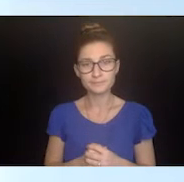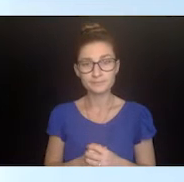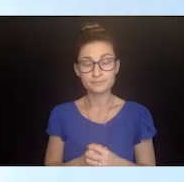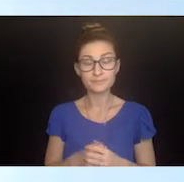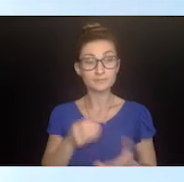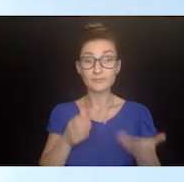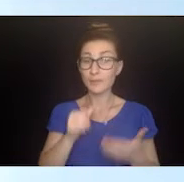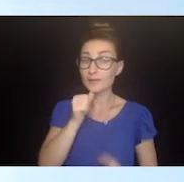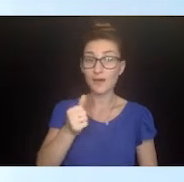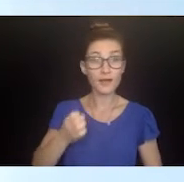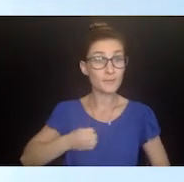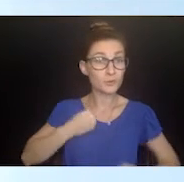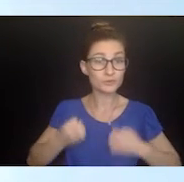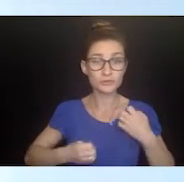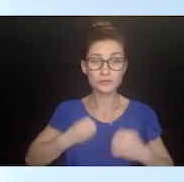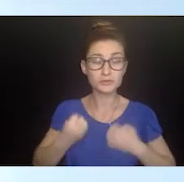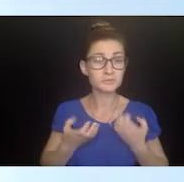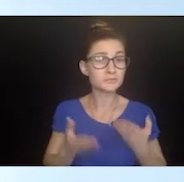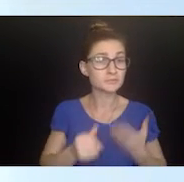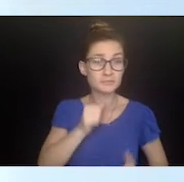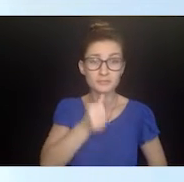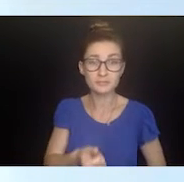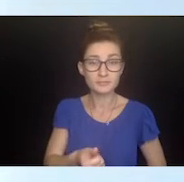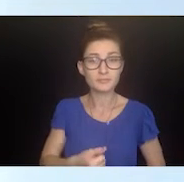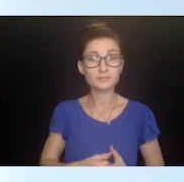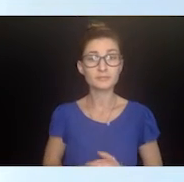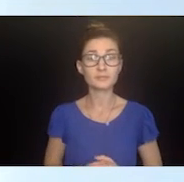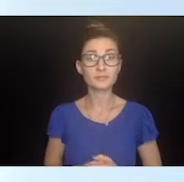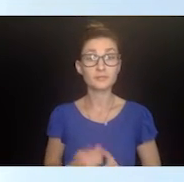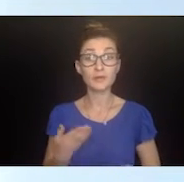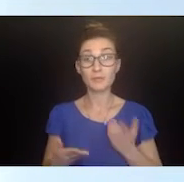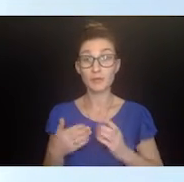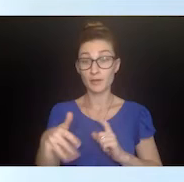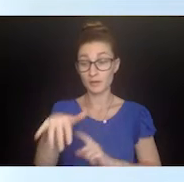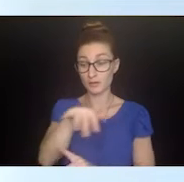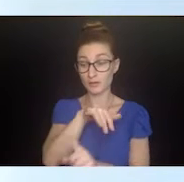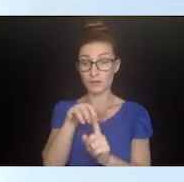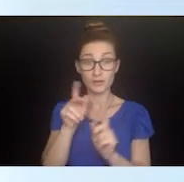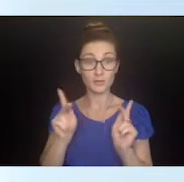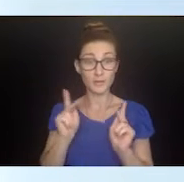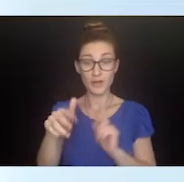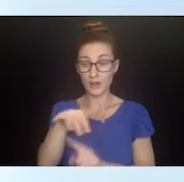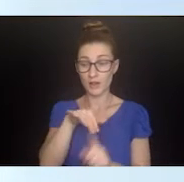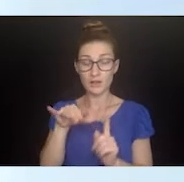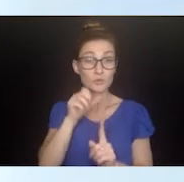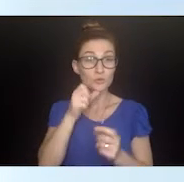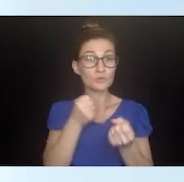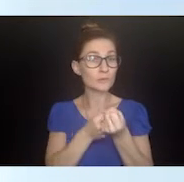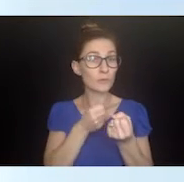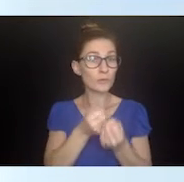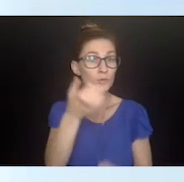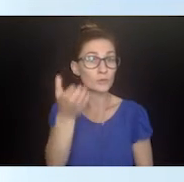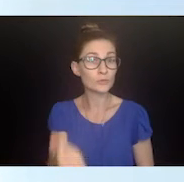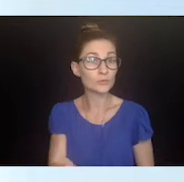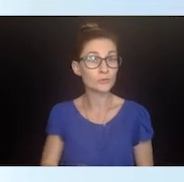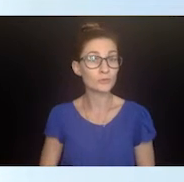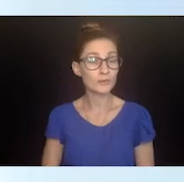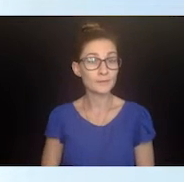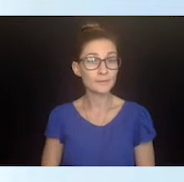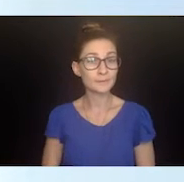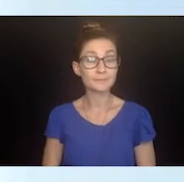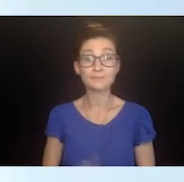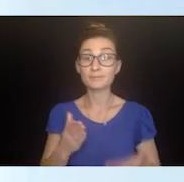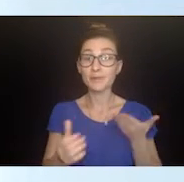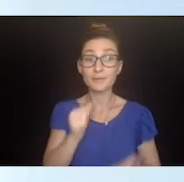It may not actually be emotions. It may be you're surrounding yourself with people that don't support you. You may be